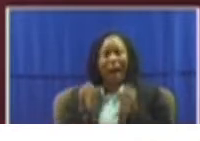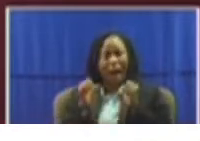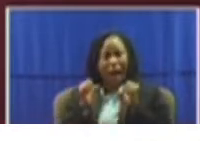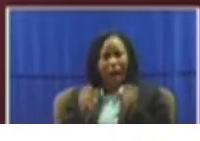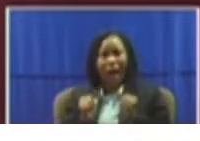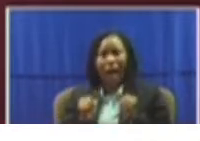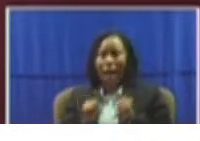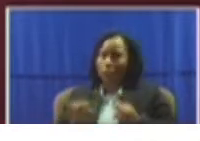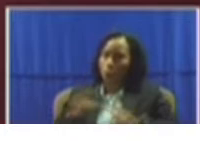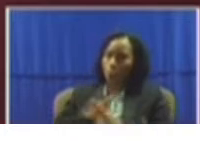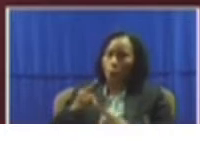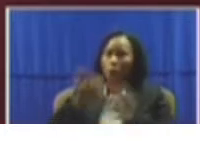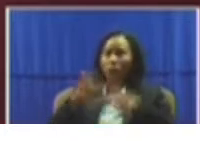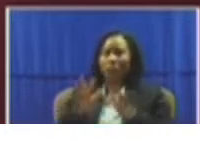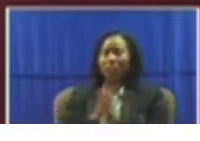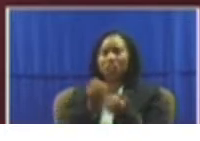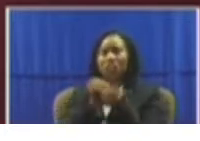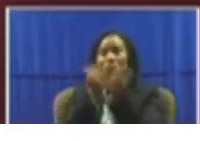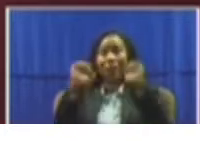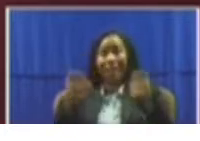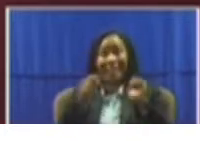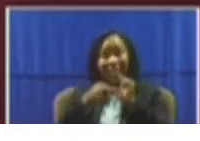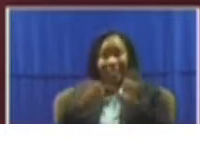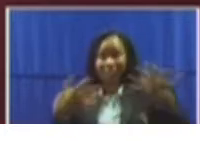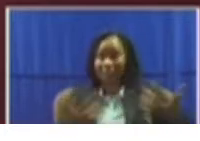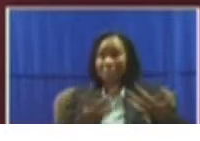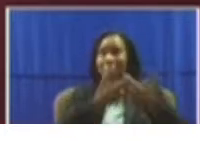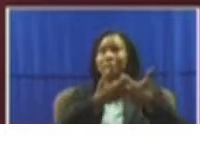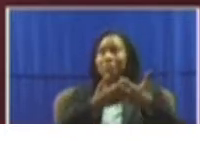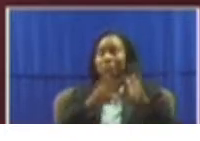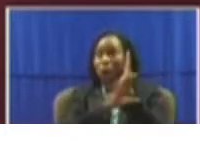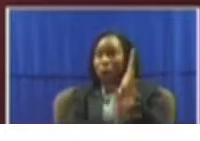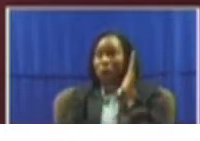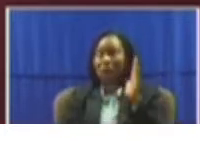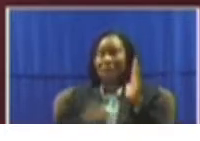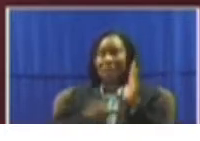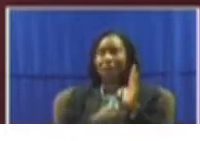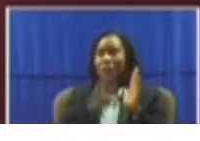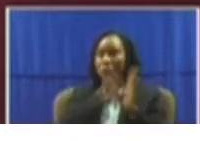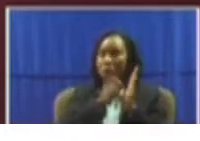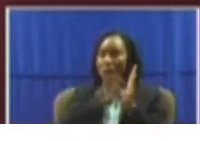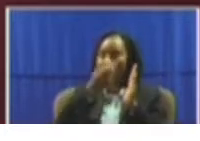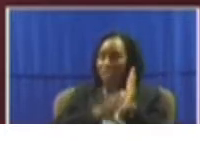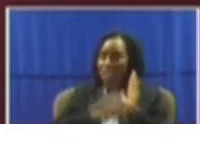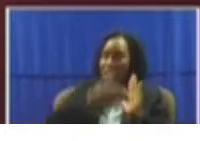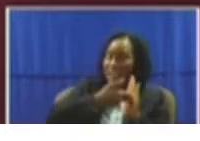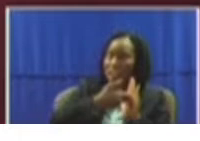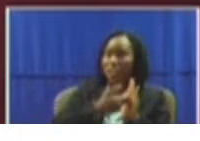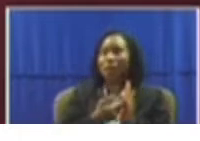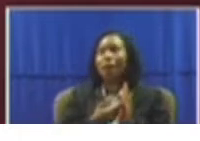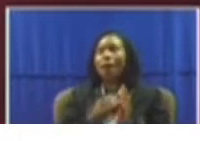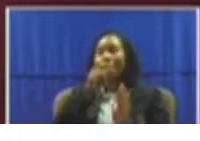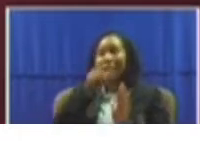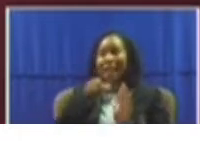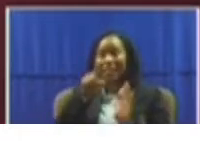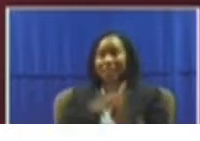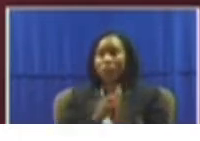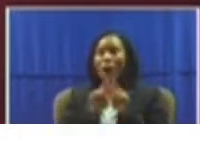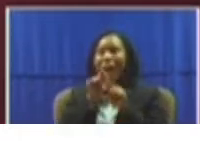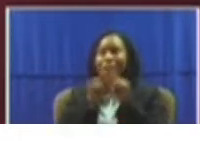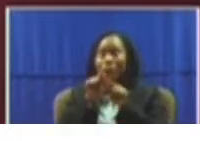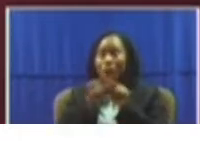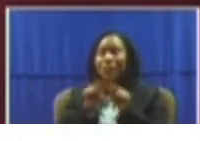as enshrined in the Constitution of the Republic of South Africa, that the innocence of the accused must